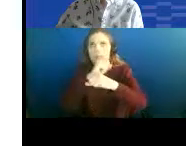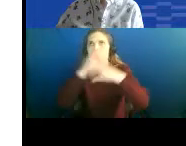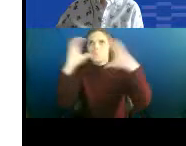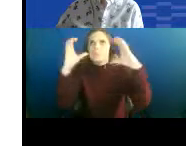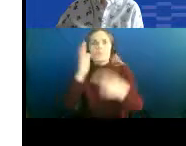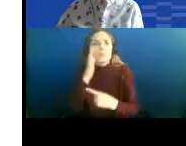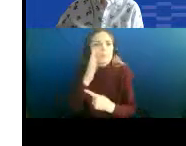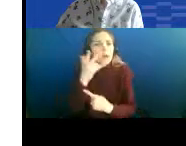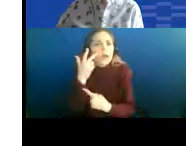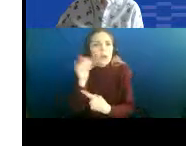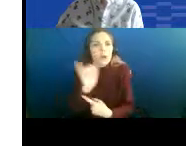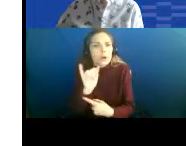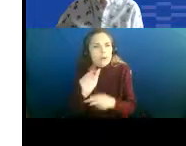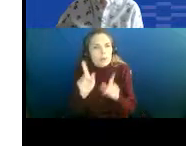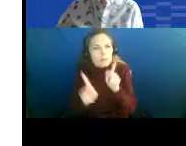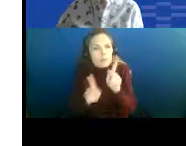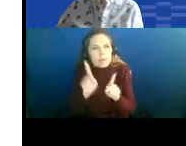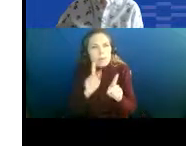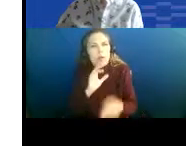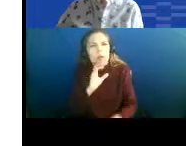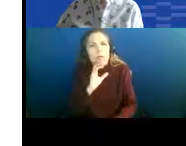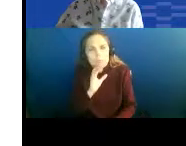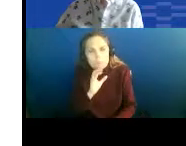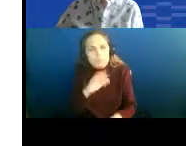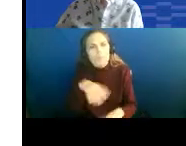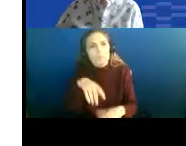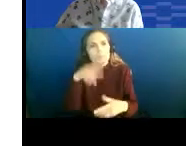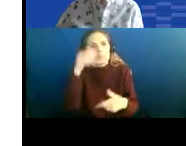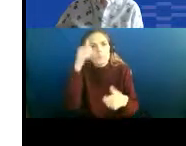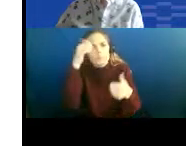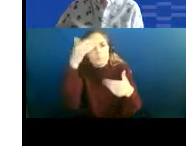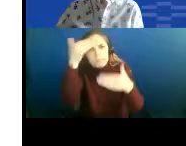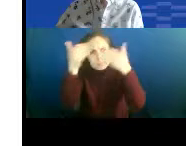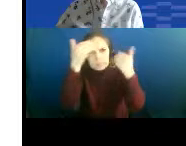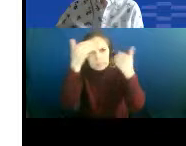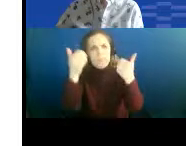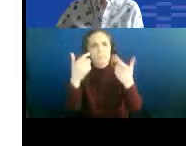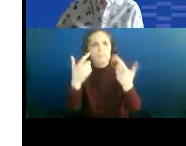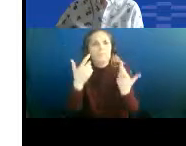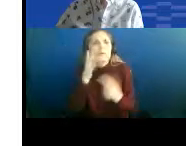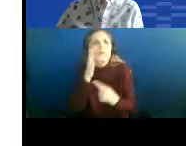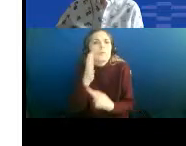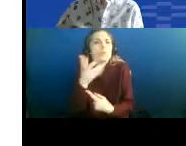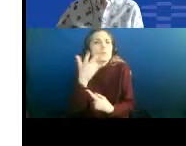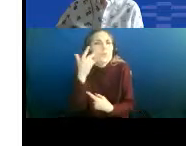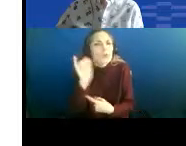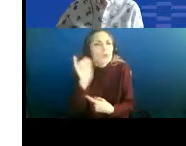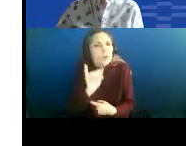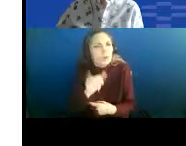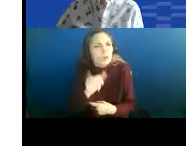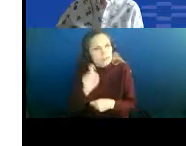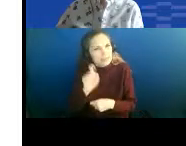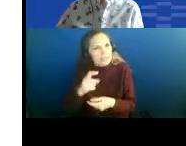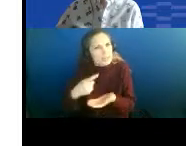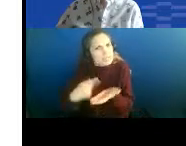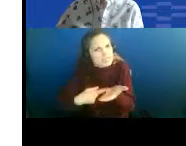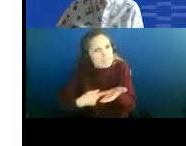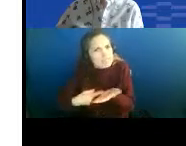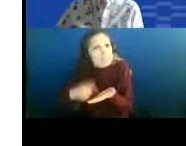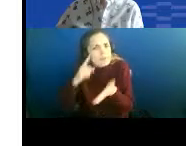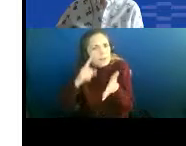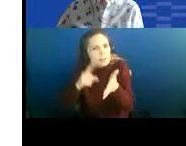dementia. And all that is to say that without this greater knowledge and understanding that centers perspectives